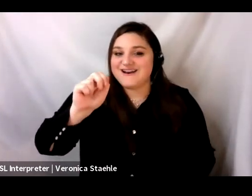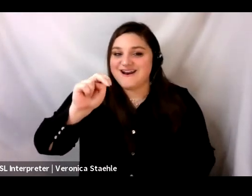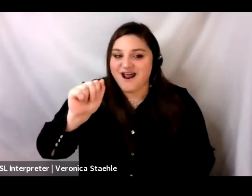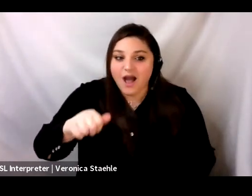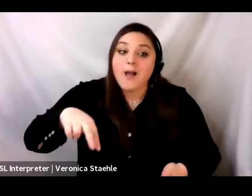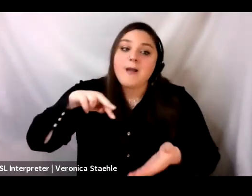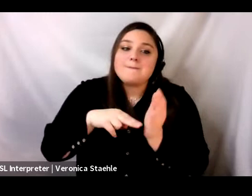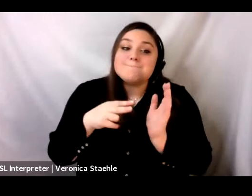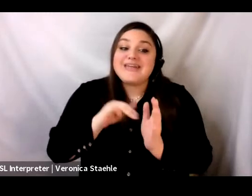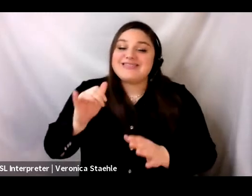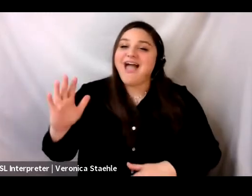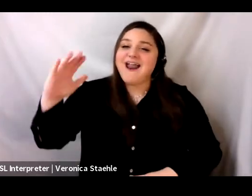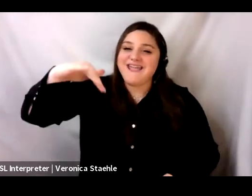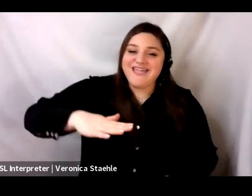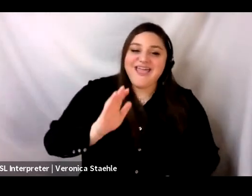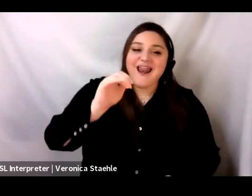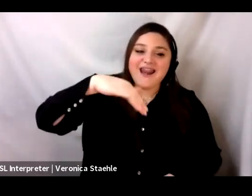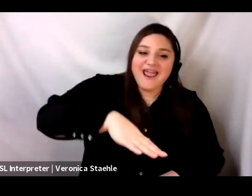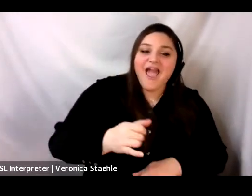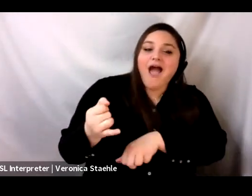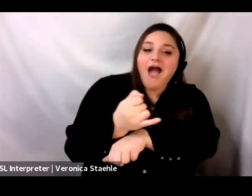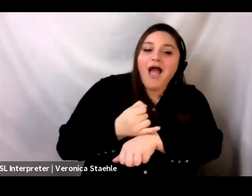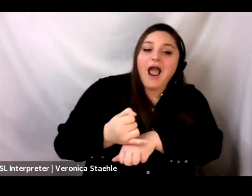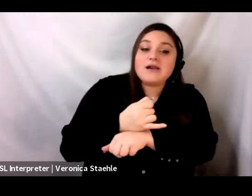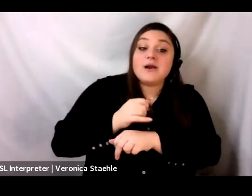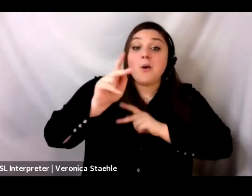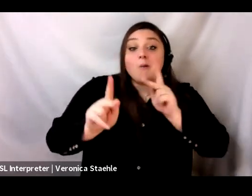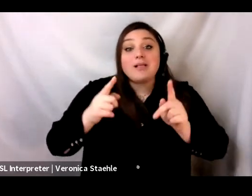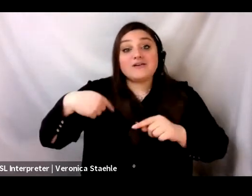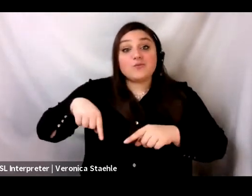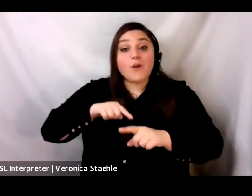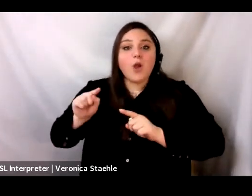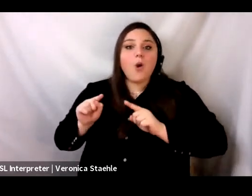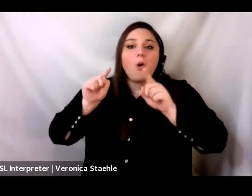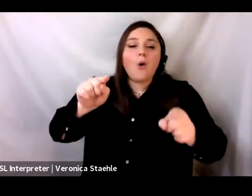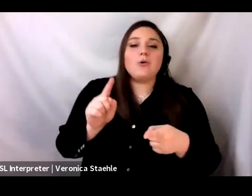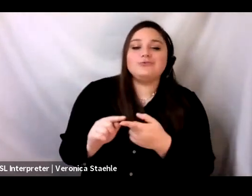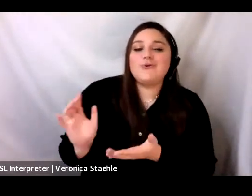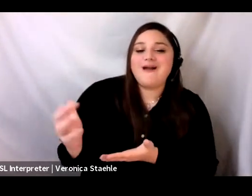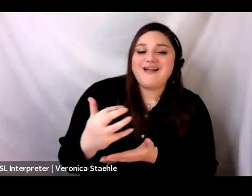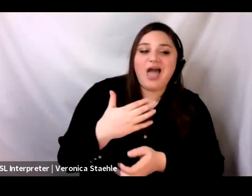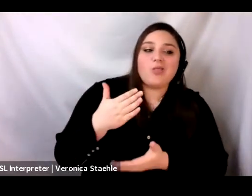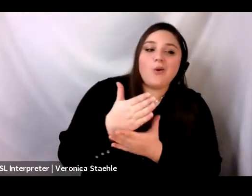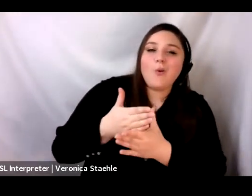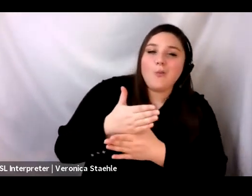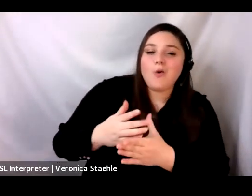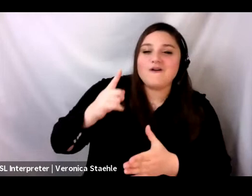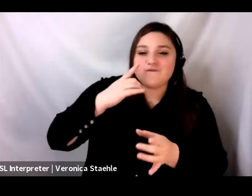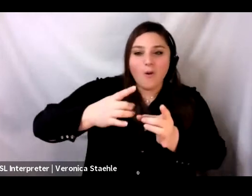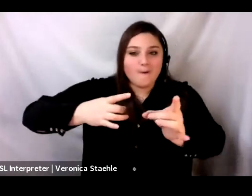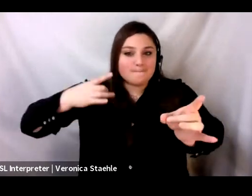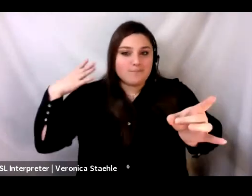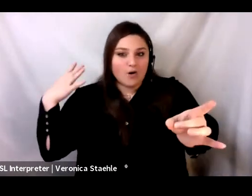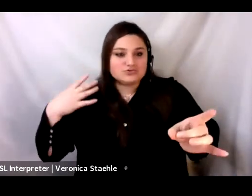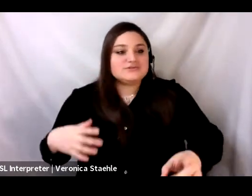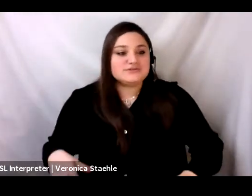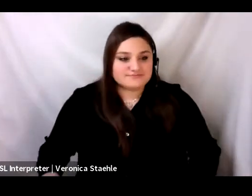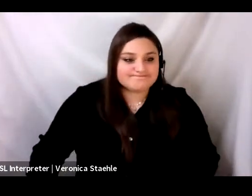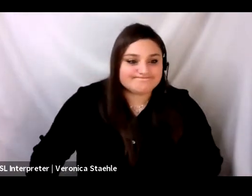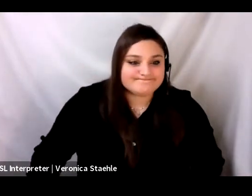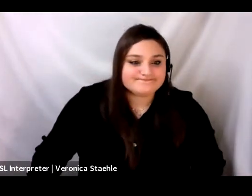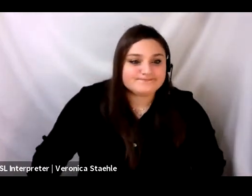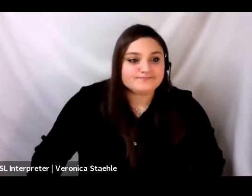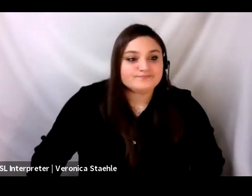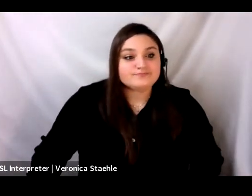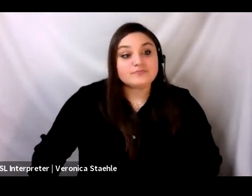Additionally, as we are gathered digitally and inspired by Adrian Wong of Spiderweb Show in what is currently called Canada,